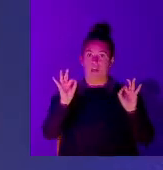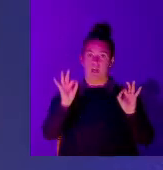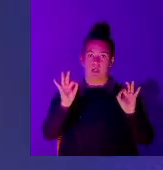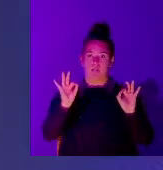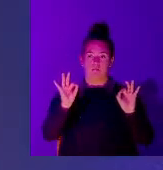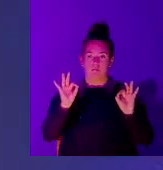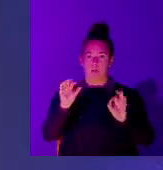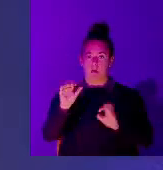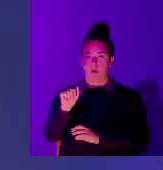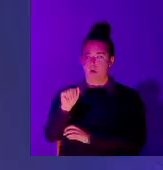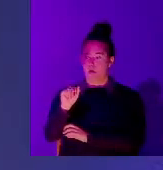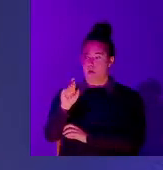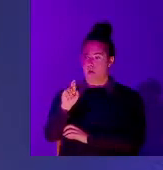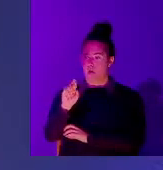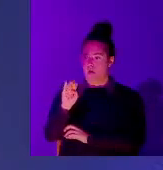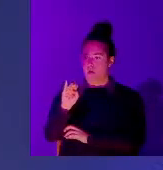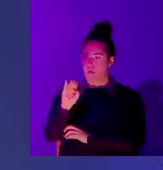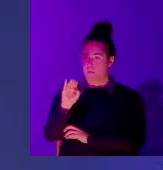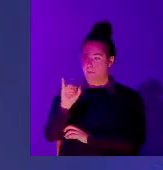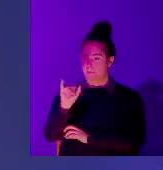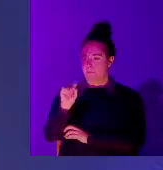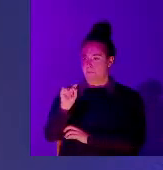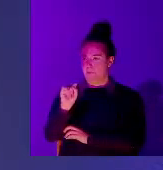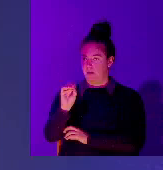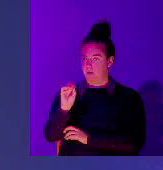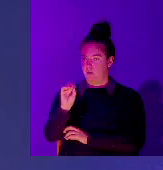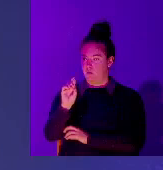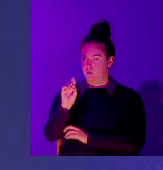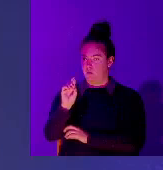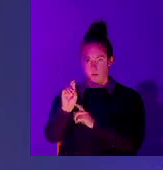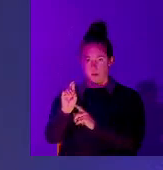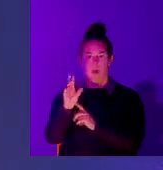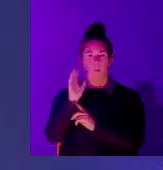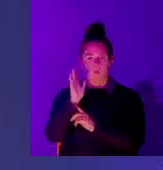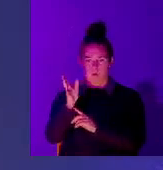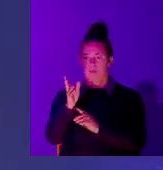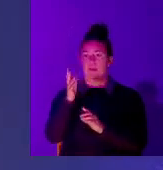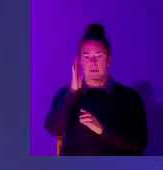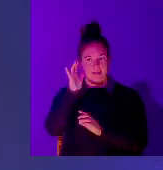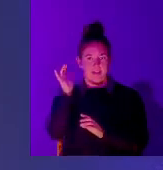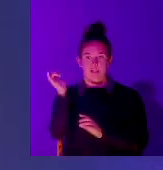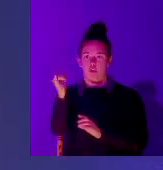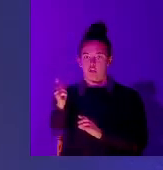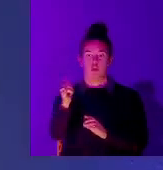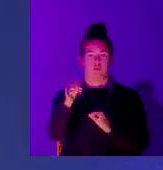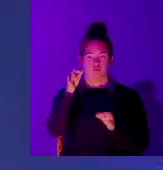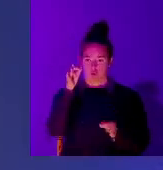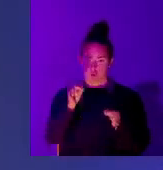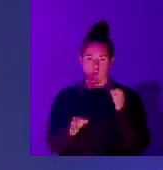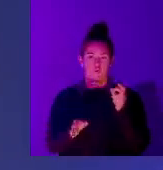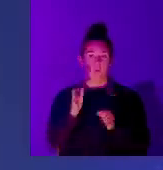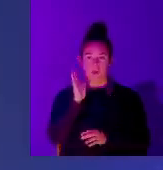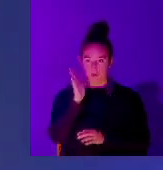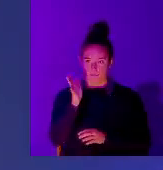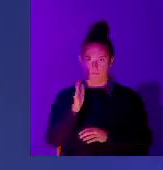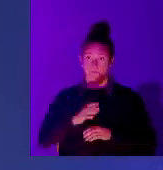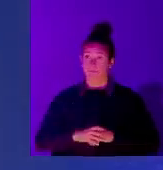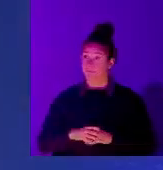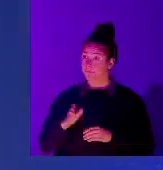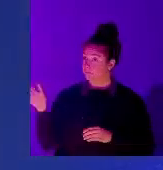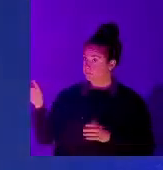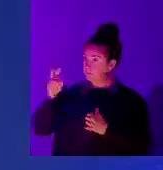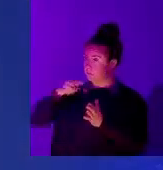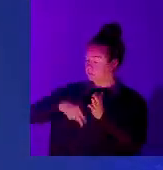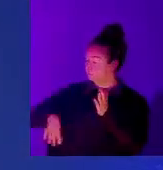the eternal judge. In Revelation 4:11, it tells us, you know this, Thou art worthy, O